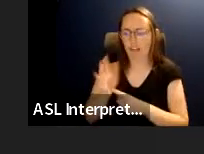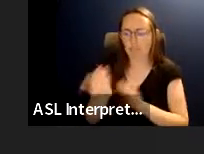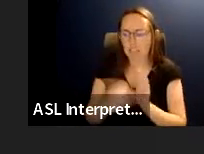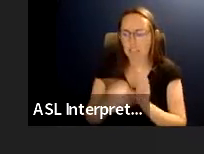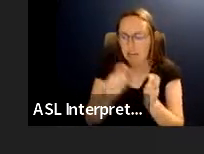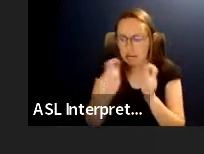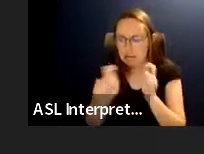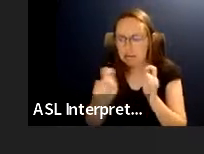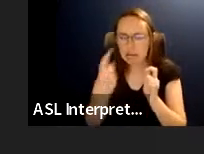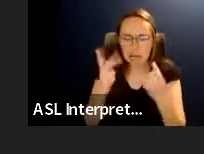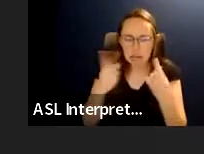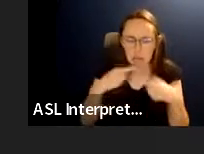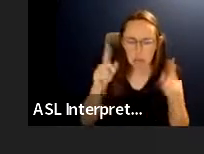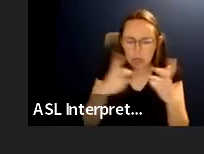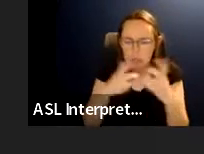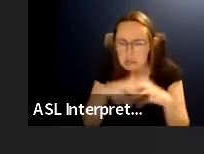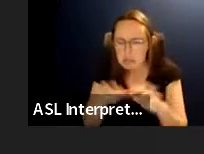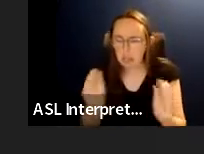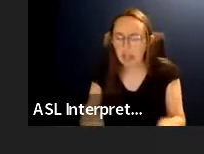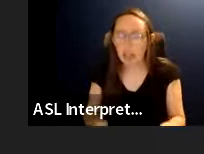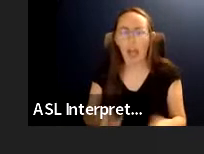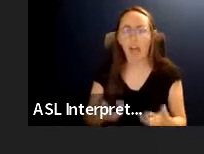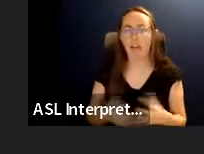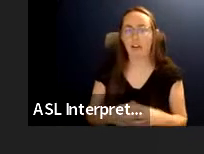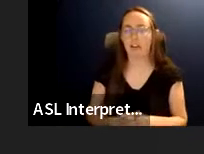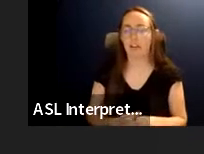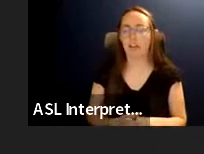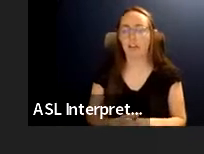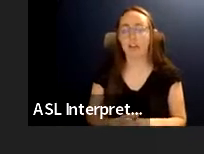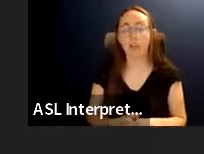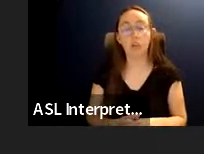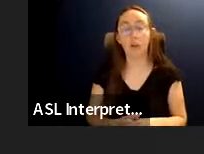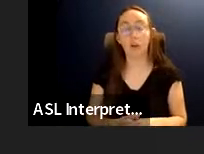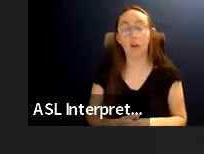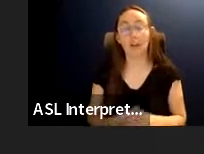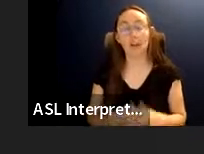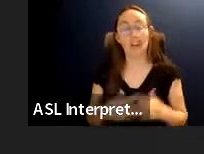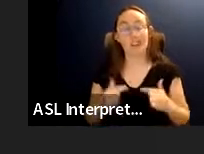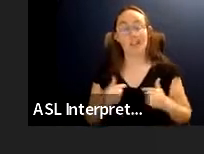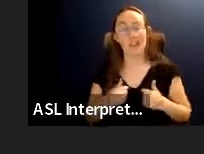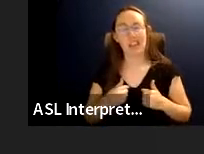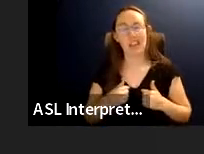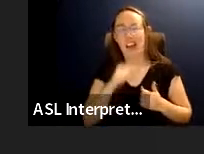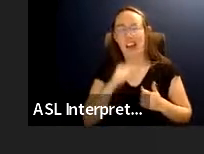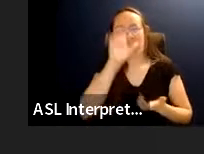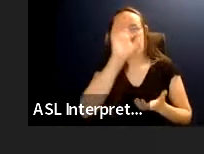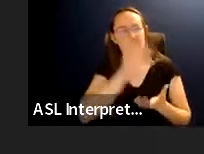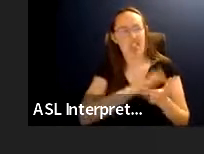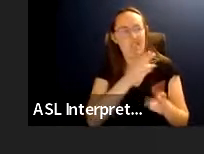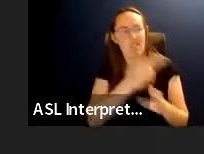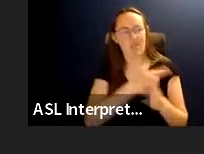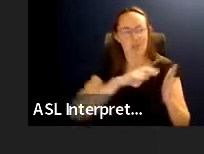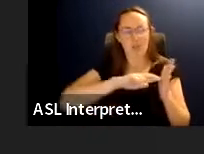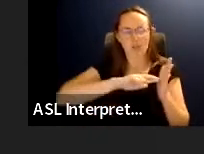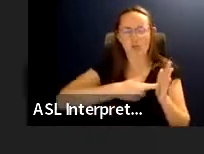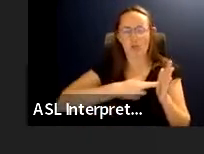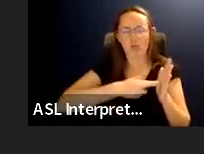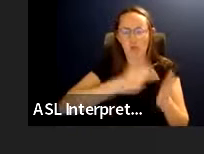it, another 5 minutes. So I don't believe in using nails or screws or